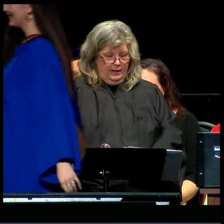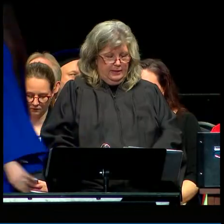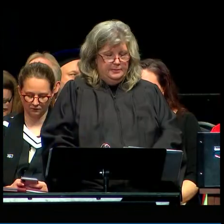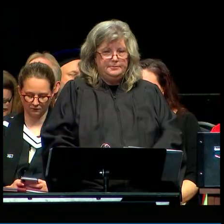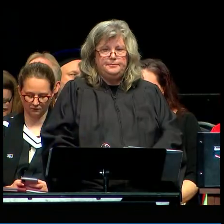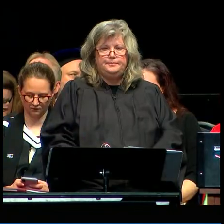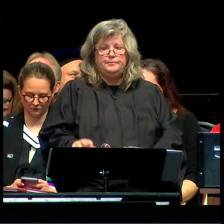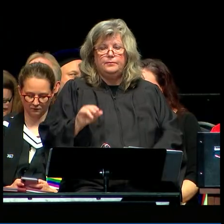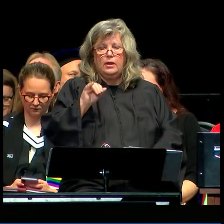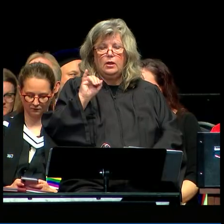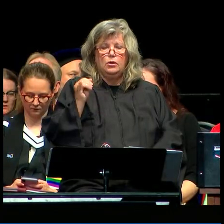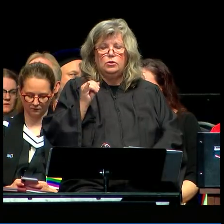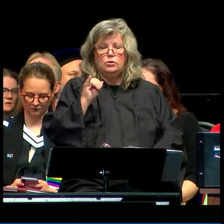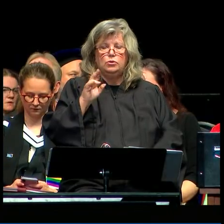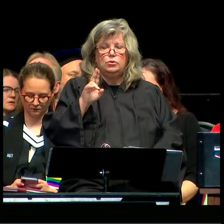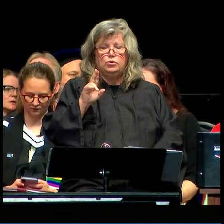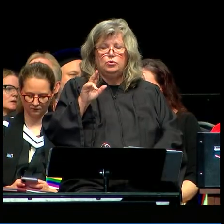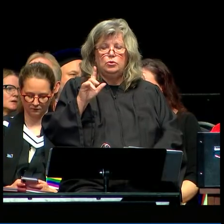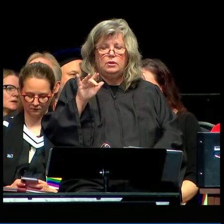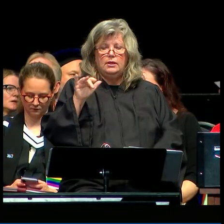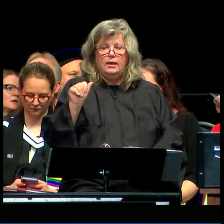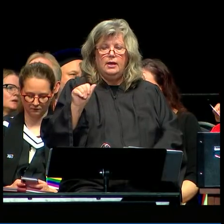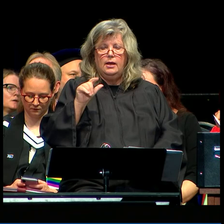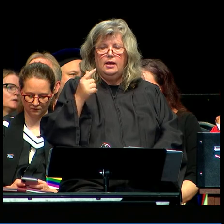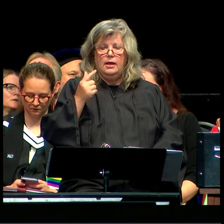Julia Gasparian, with distinction.